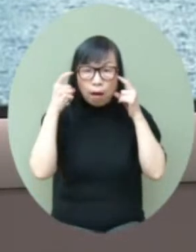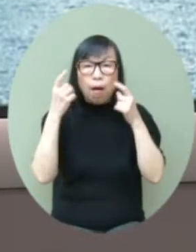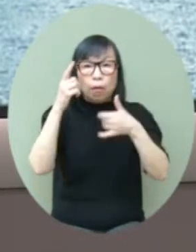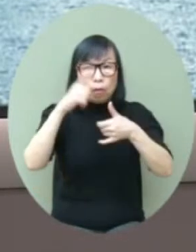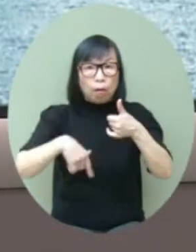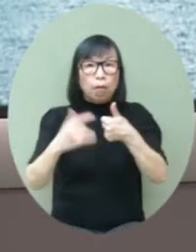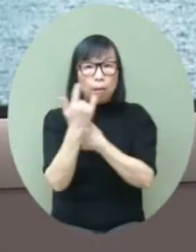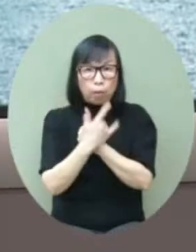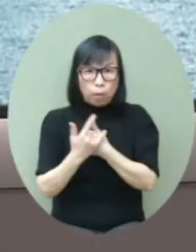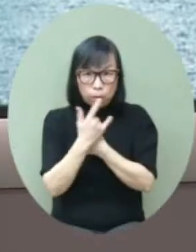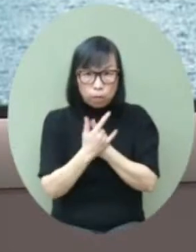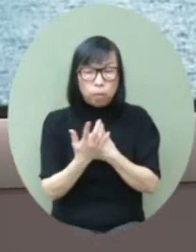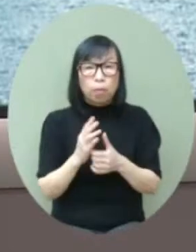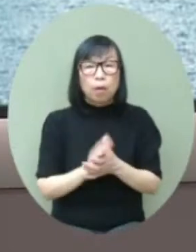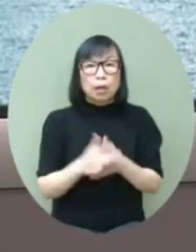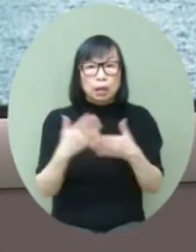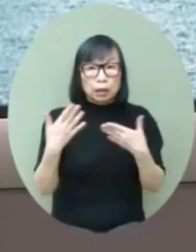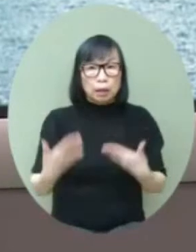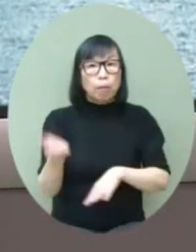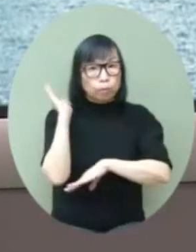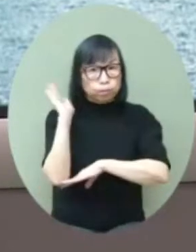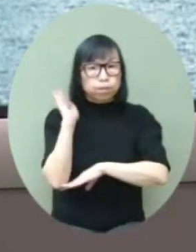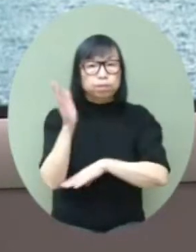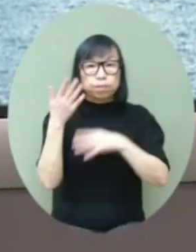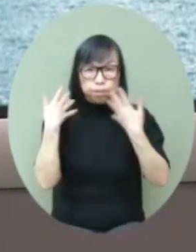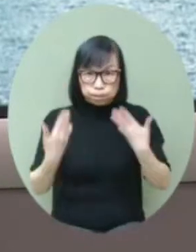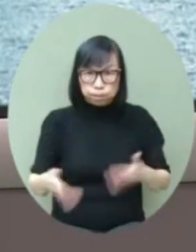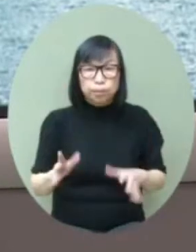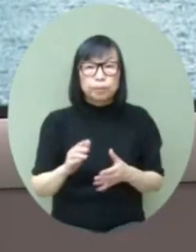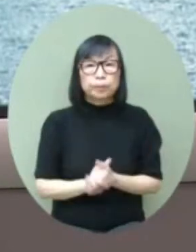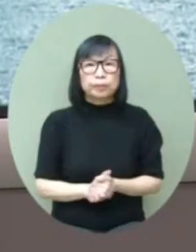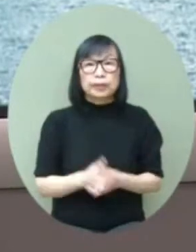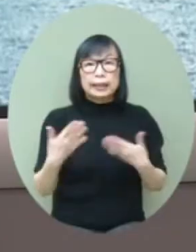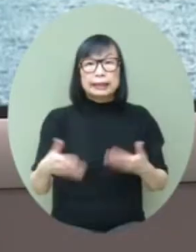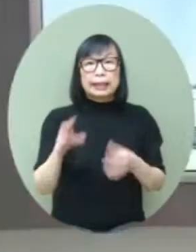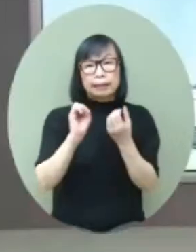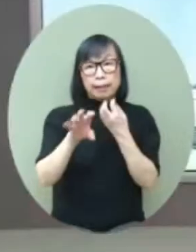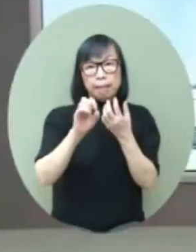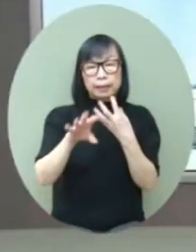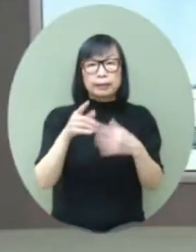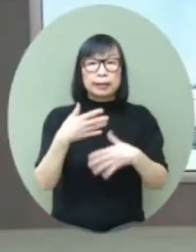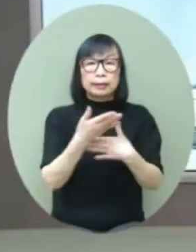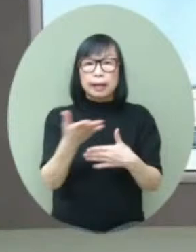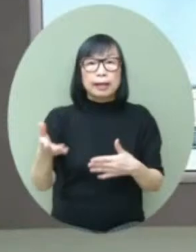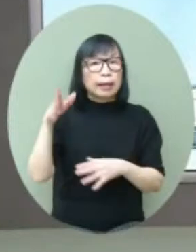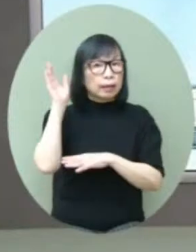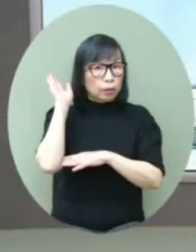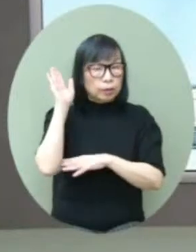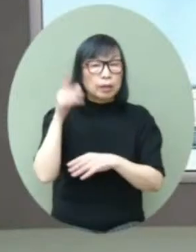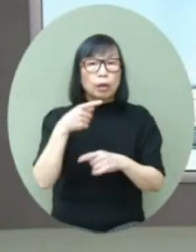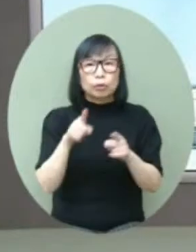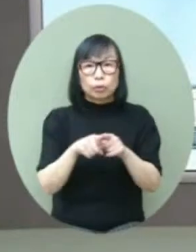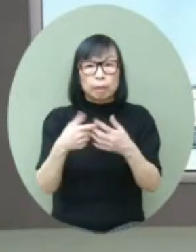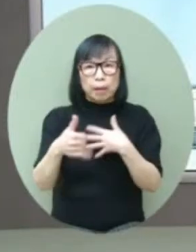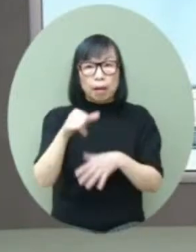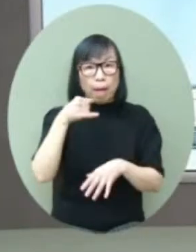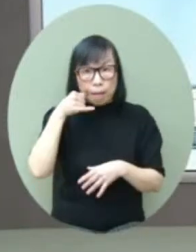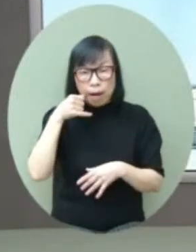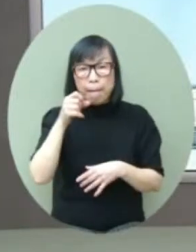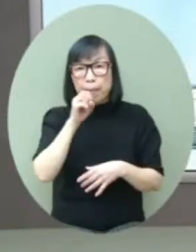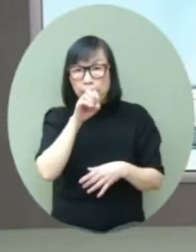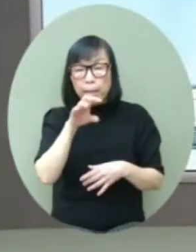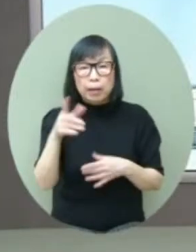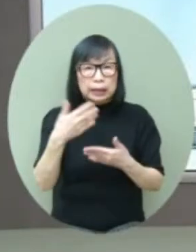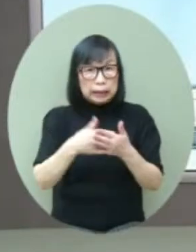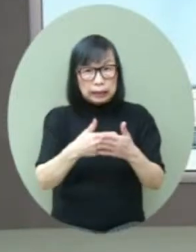measures, and also for our staff to don all the necessary PPE and equipment. It's now question time. Please put up your hand, and